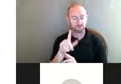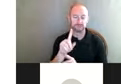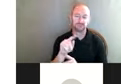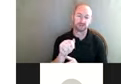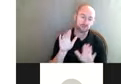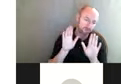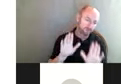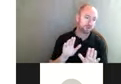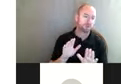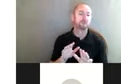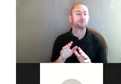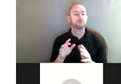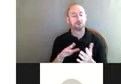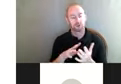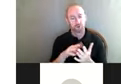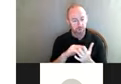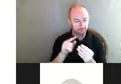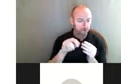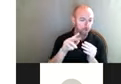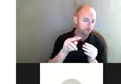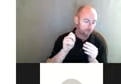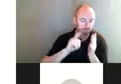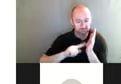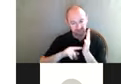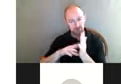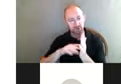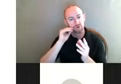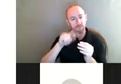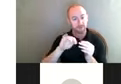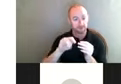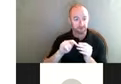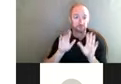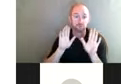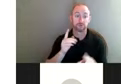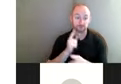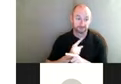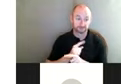gonna get a data set of crime. I'm gonna start to dig in and explore. I'm gonna learn a bit about it. It's gonna be great.